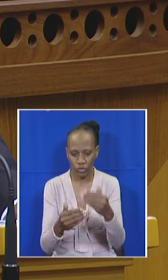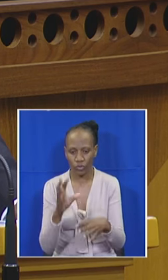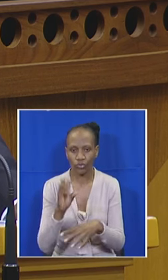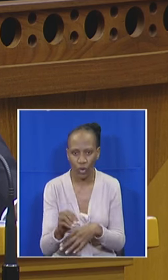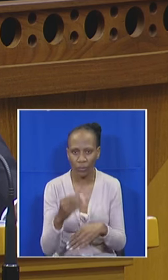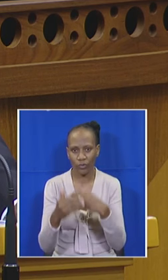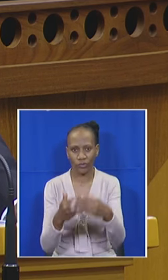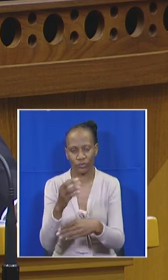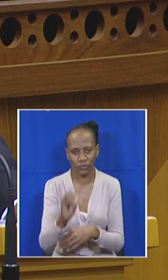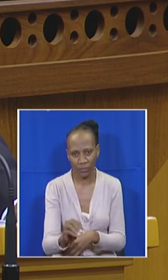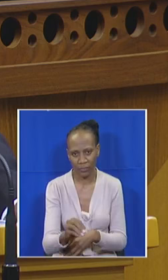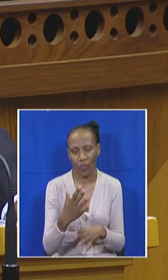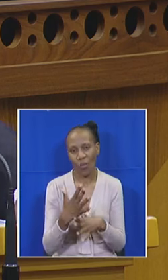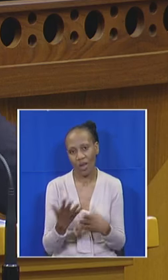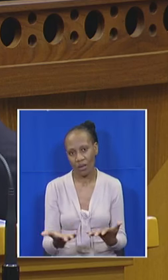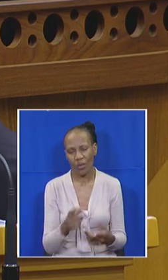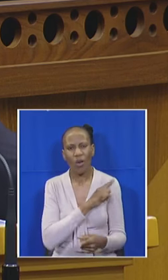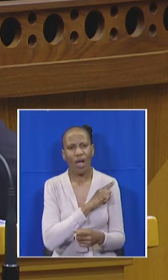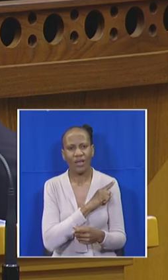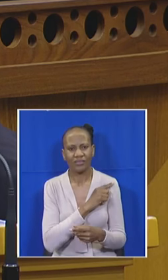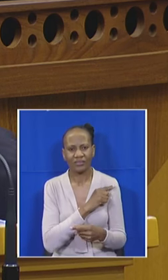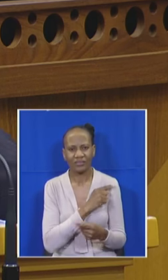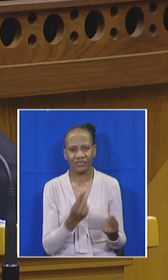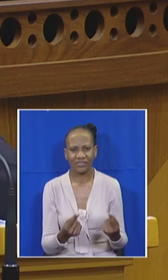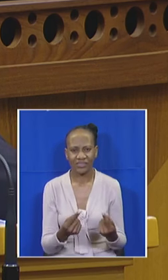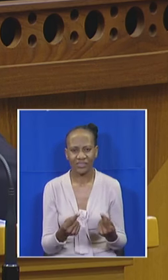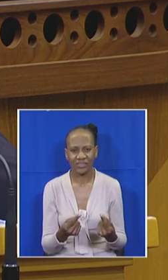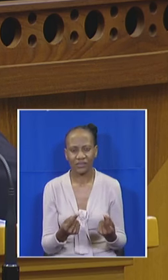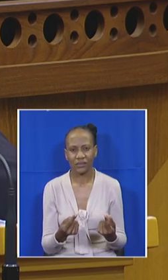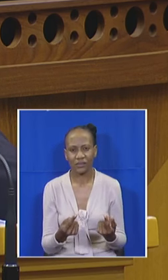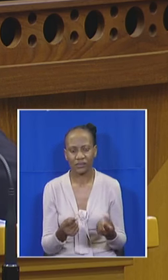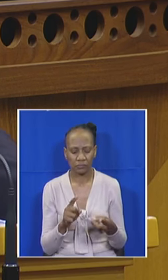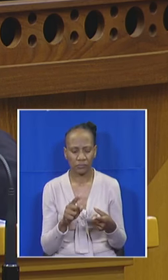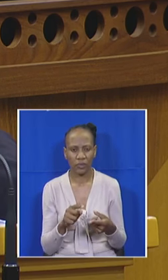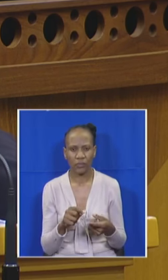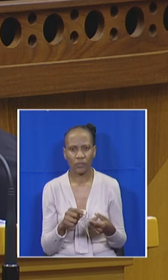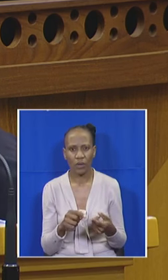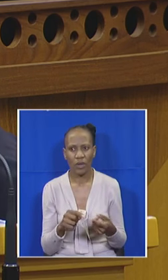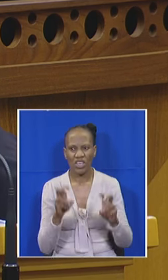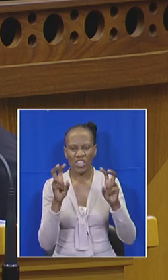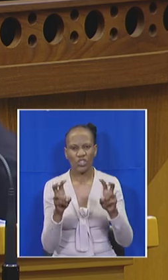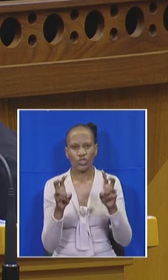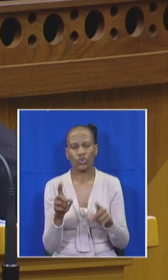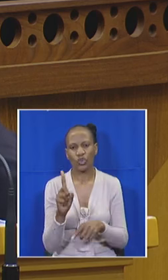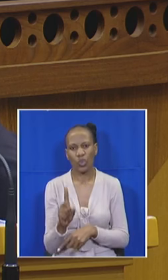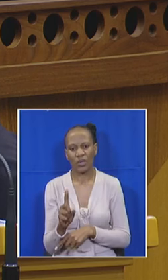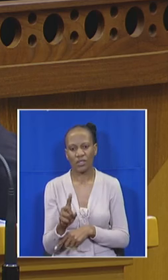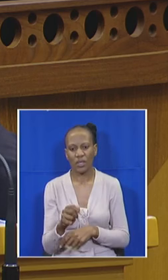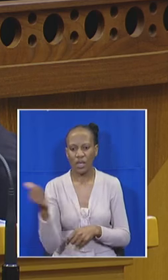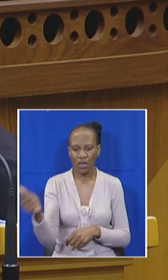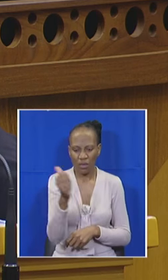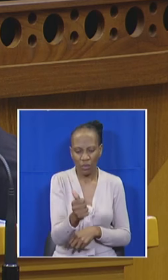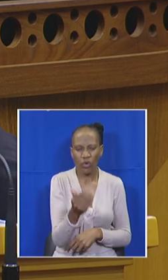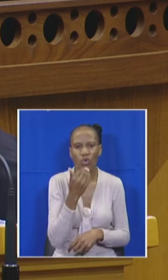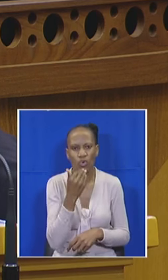due to disputes on site about who should be employed or not